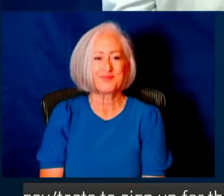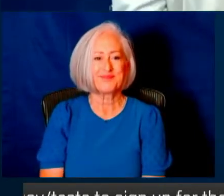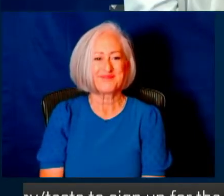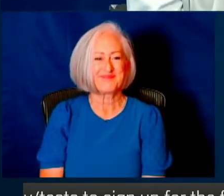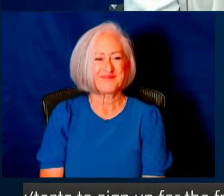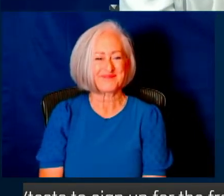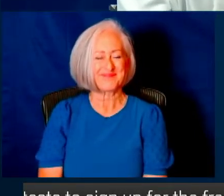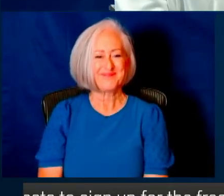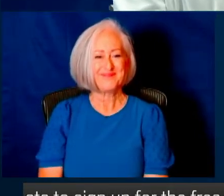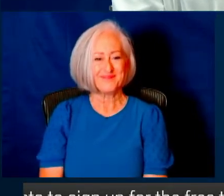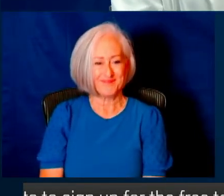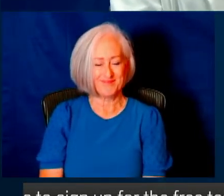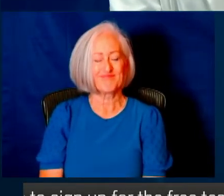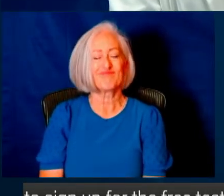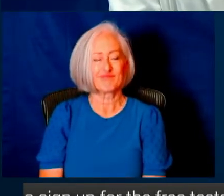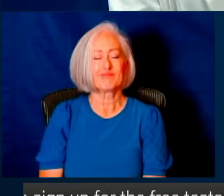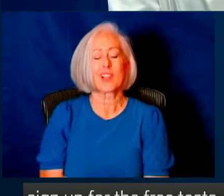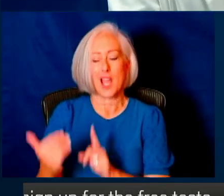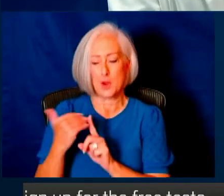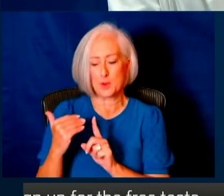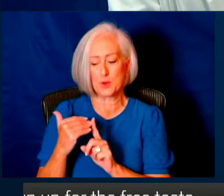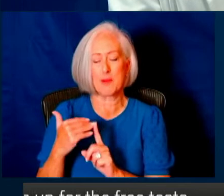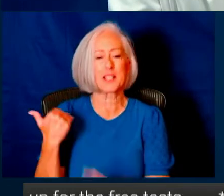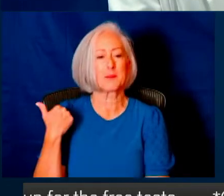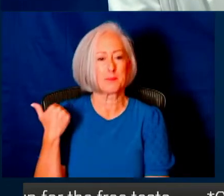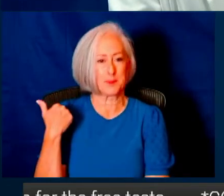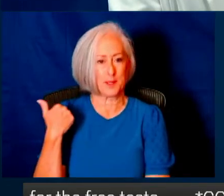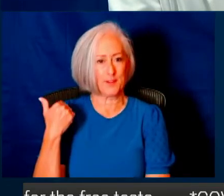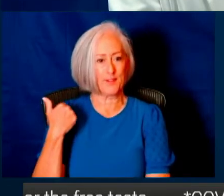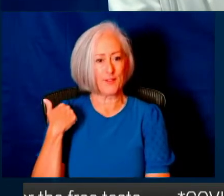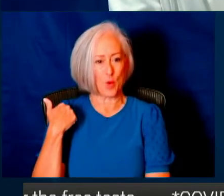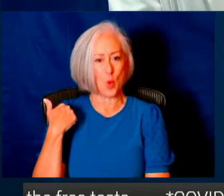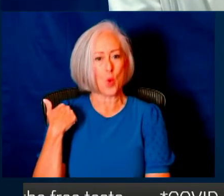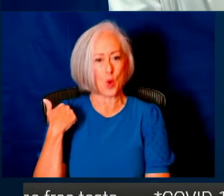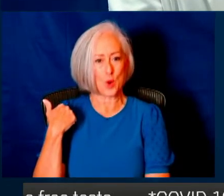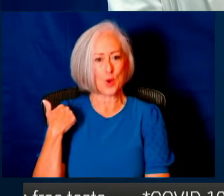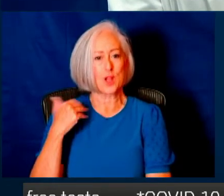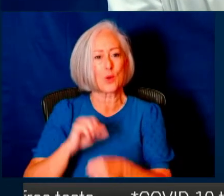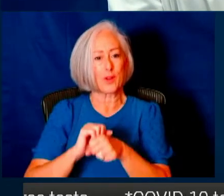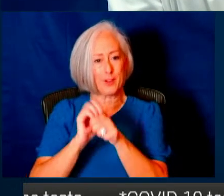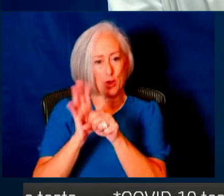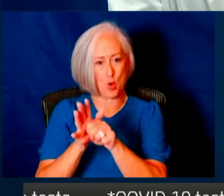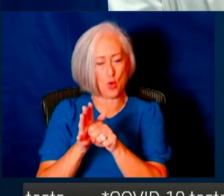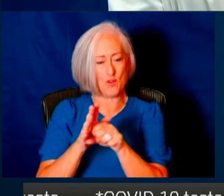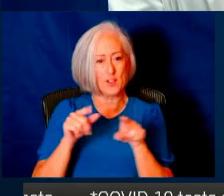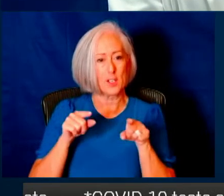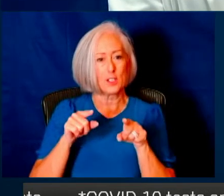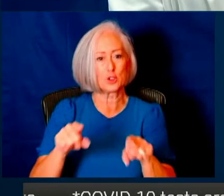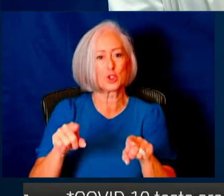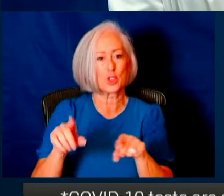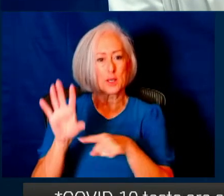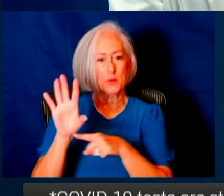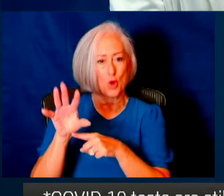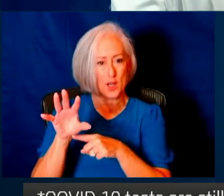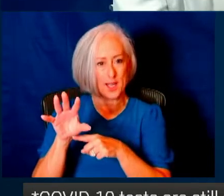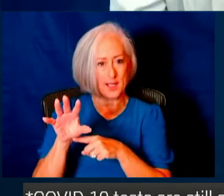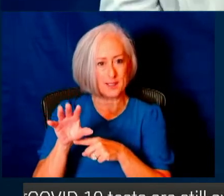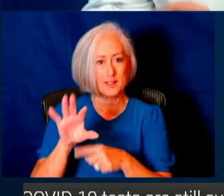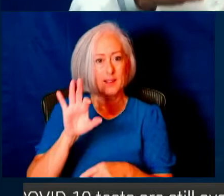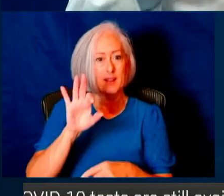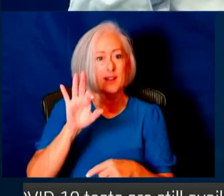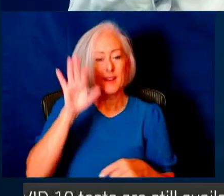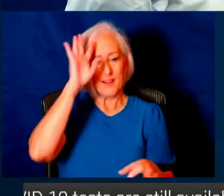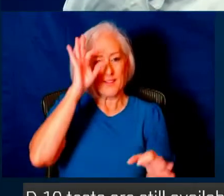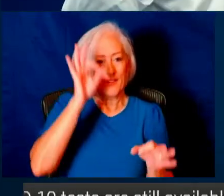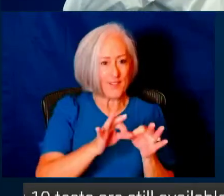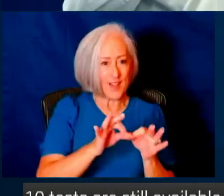earlier in the COVID journey in our broadcast, we talked about how faith, hope, and science.